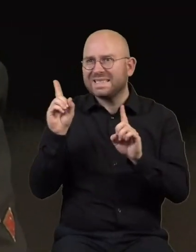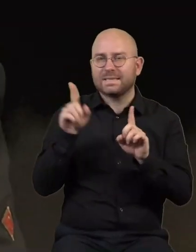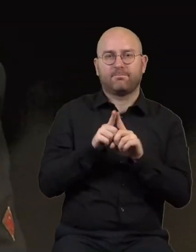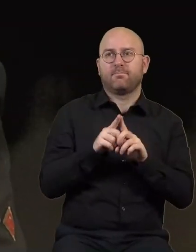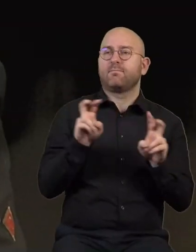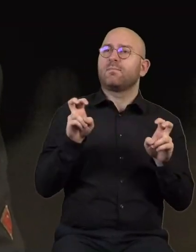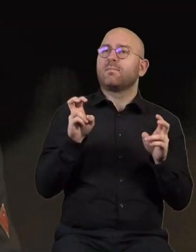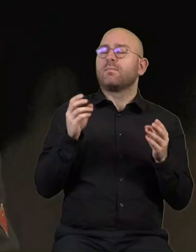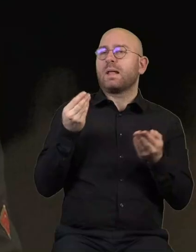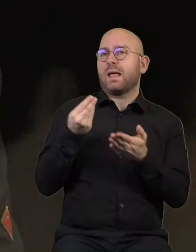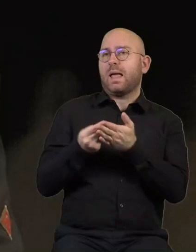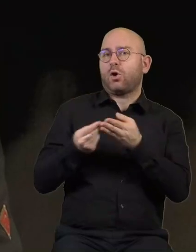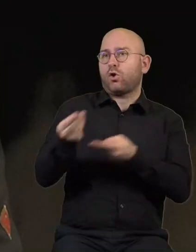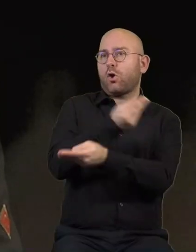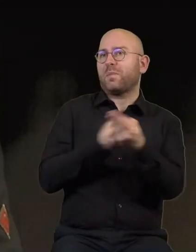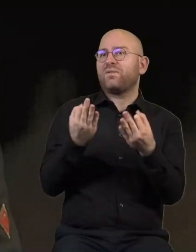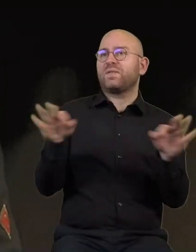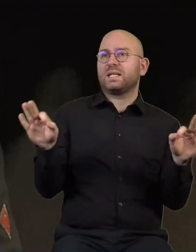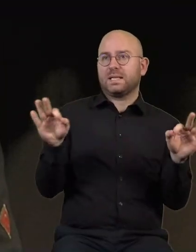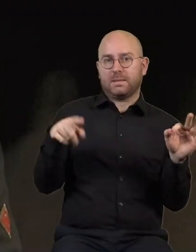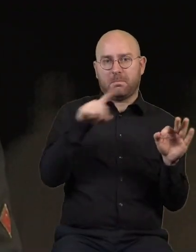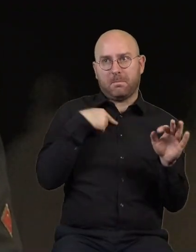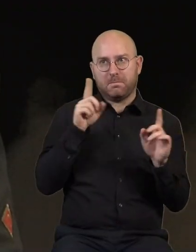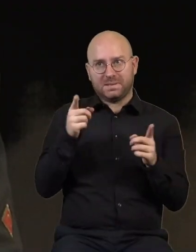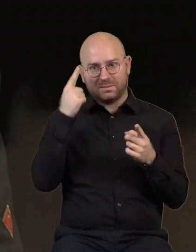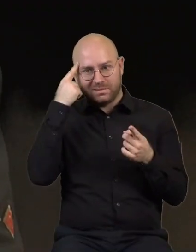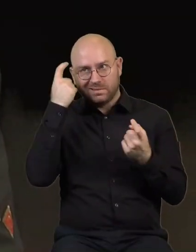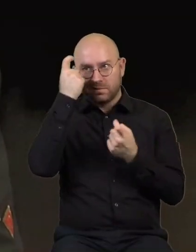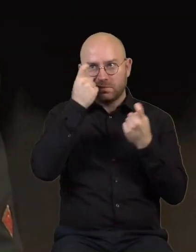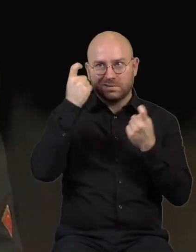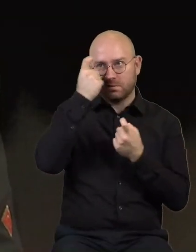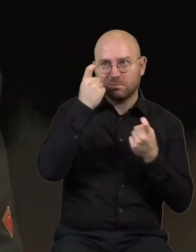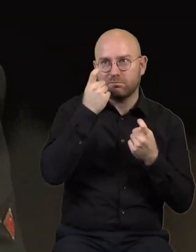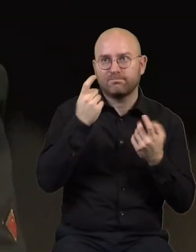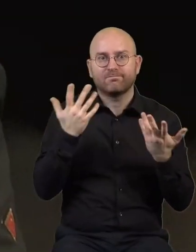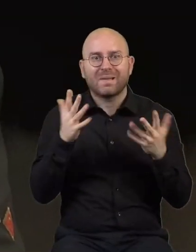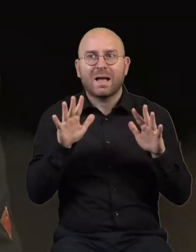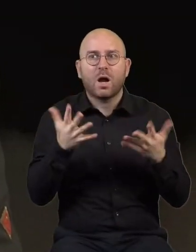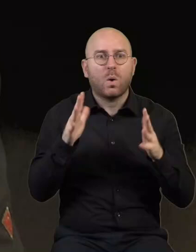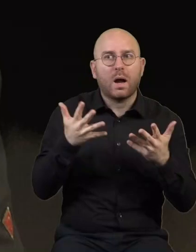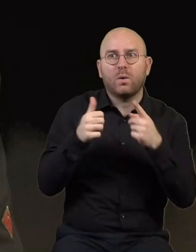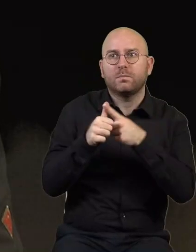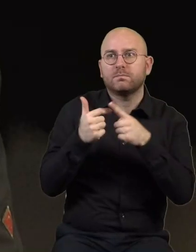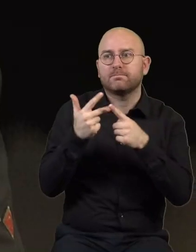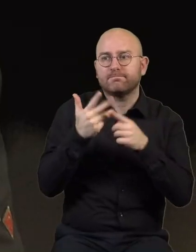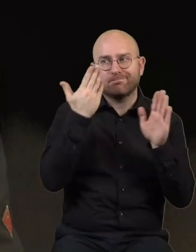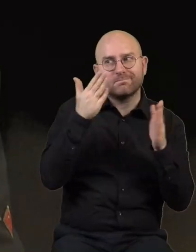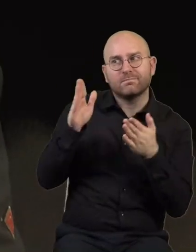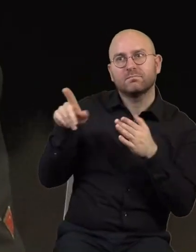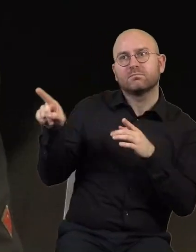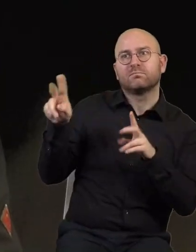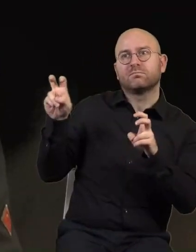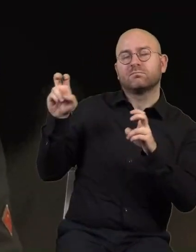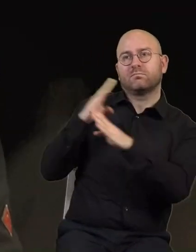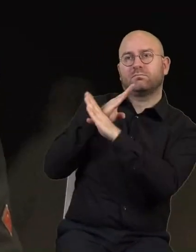done with our counterparts of defense industry, there's two things that they always tell me. And you hear it